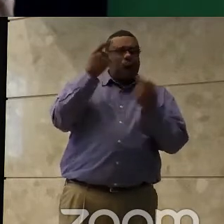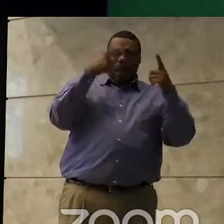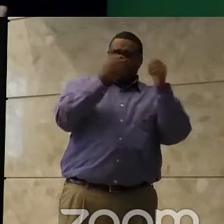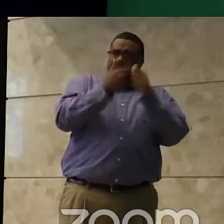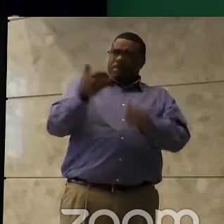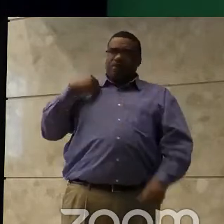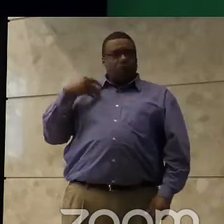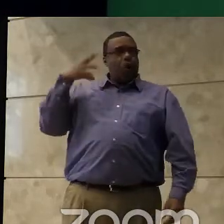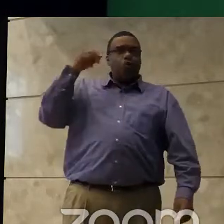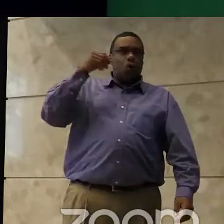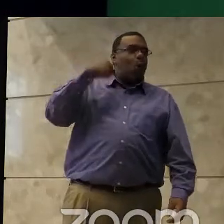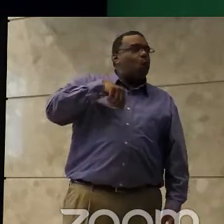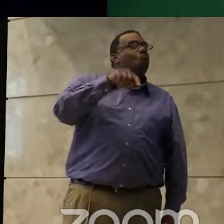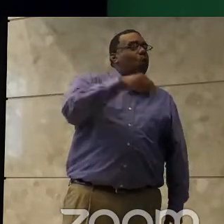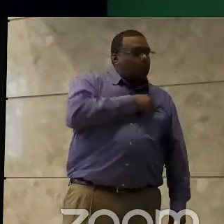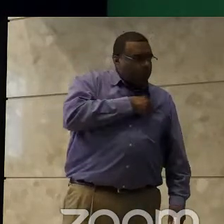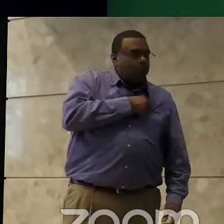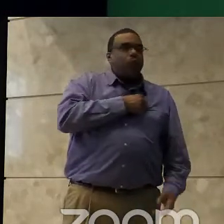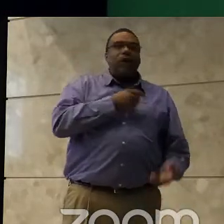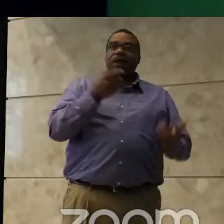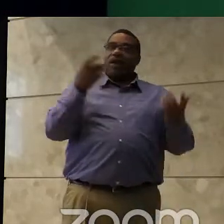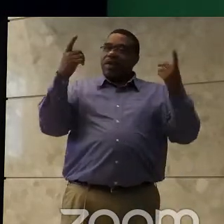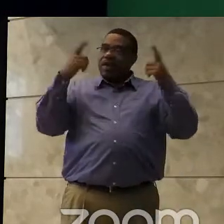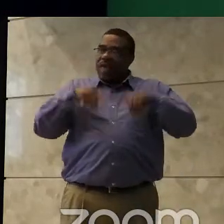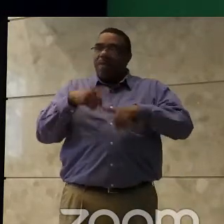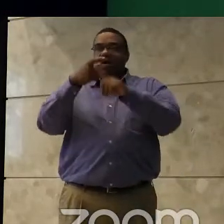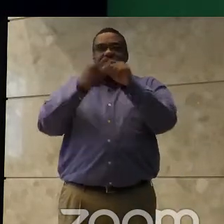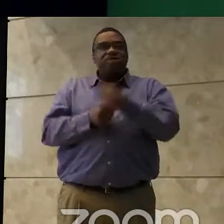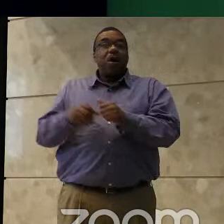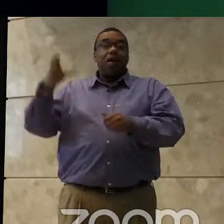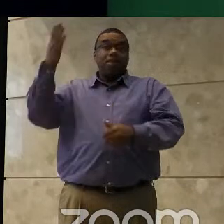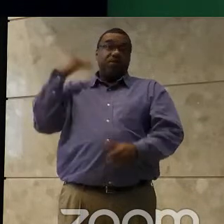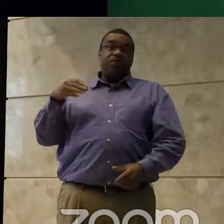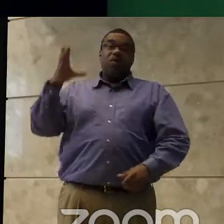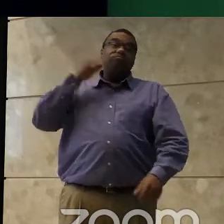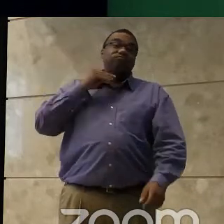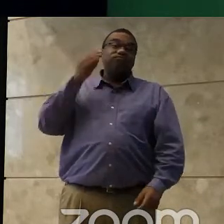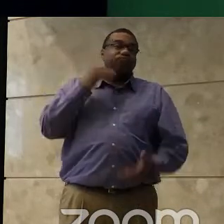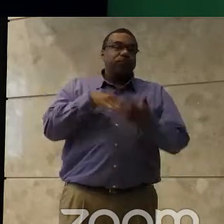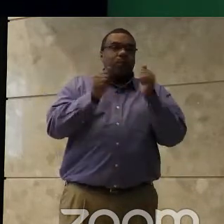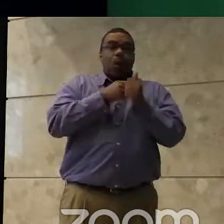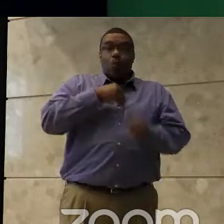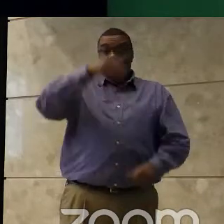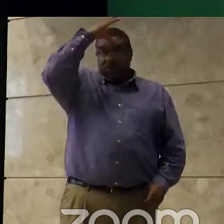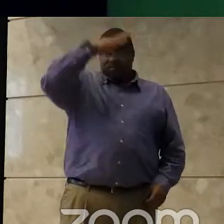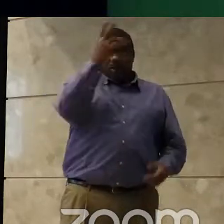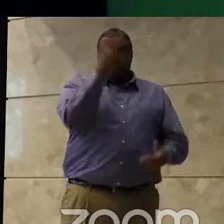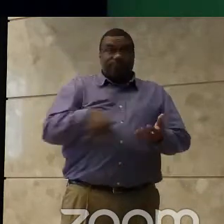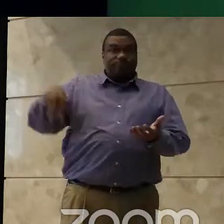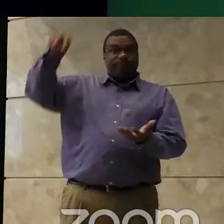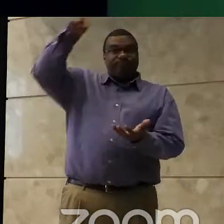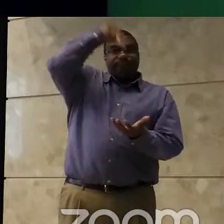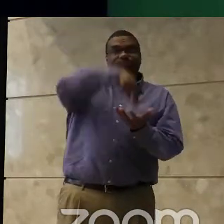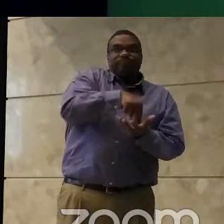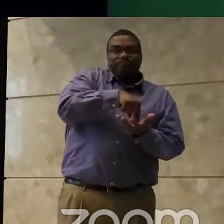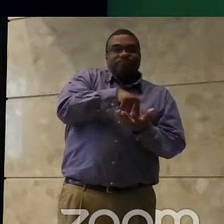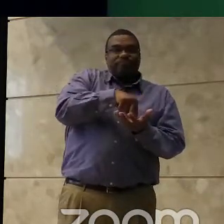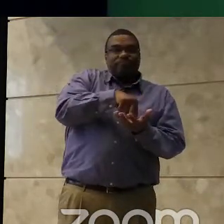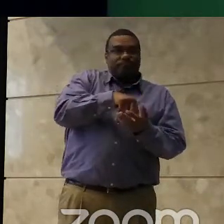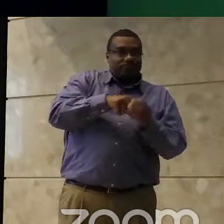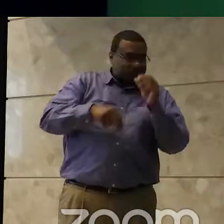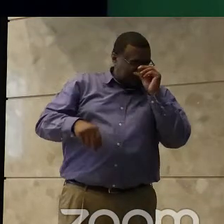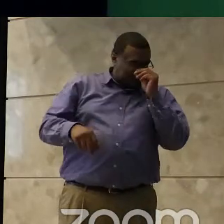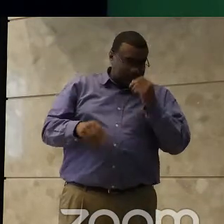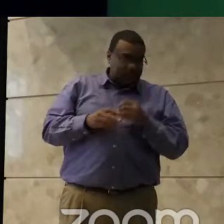are the products of our experiences. And interestingly enough, a white gentleman gets up, Dr. Beauchamp, you'll appreciate this,